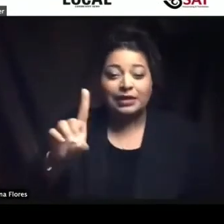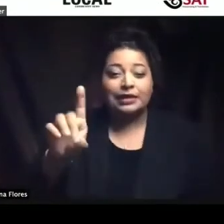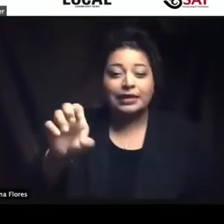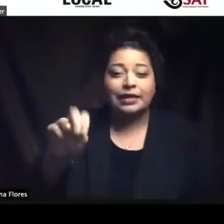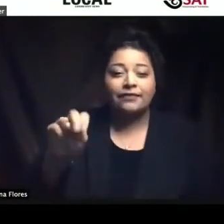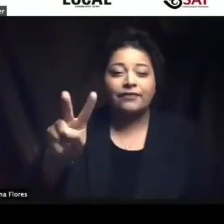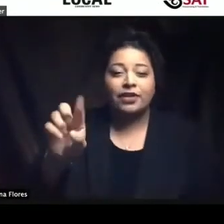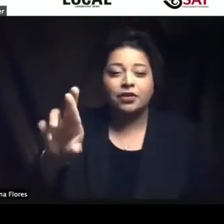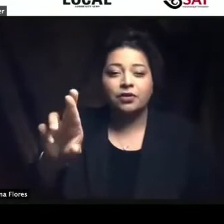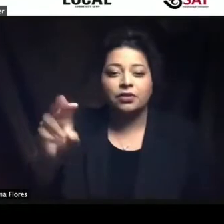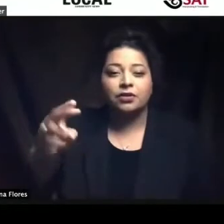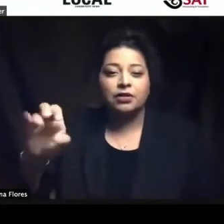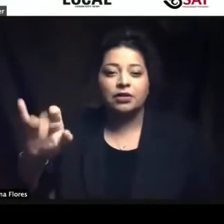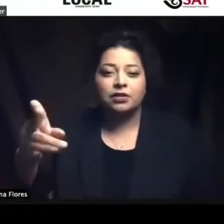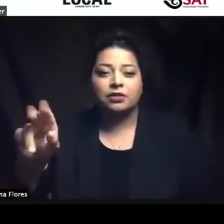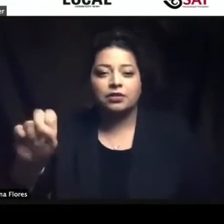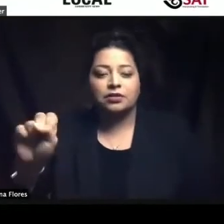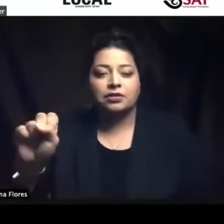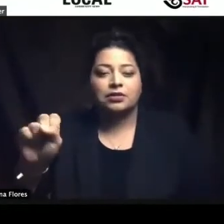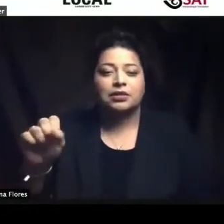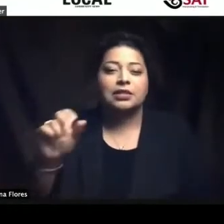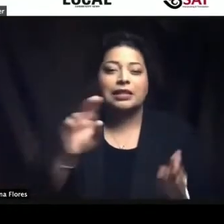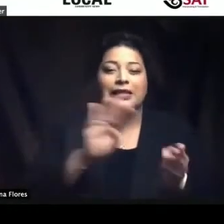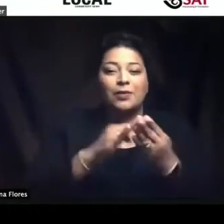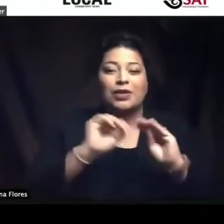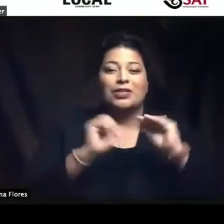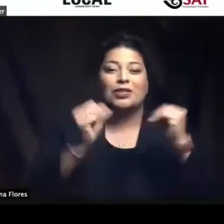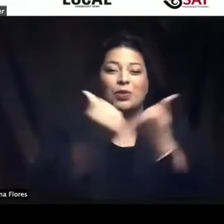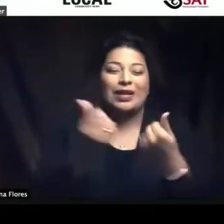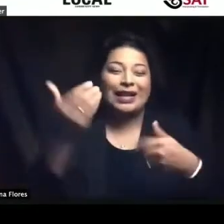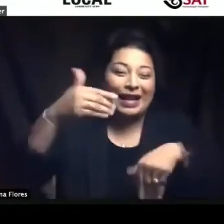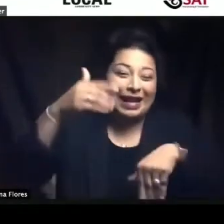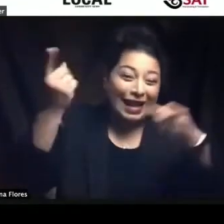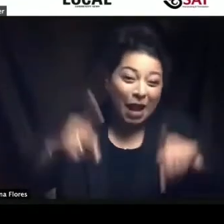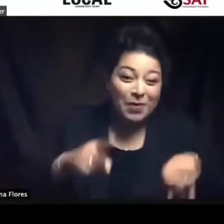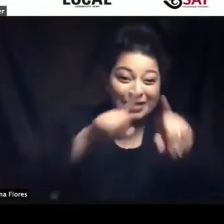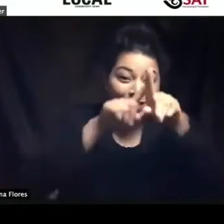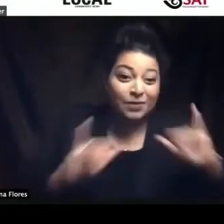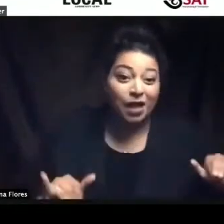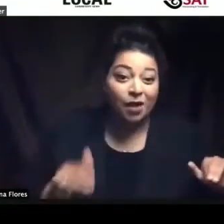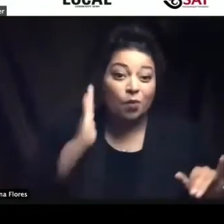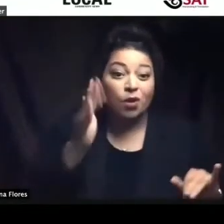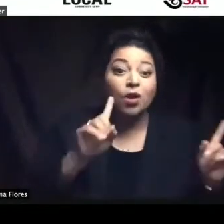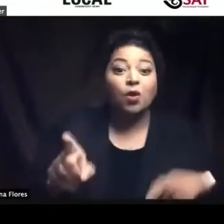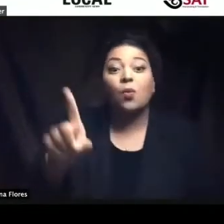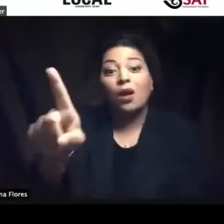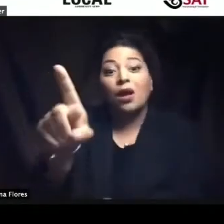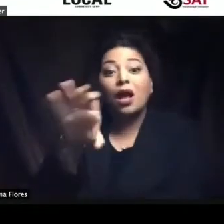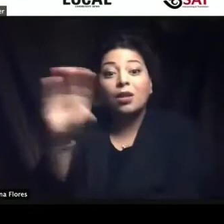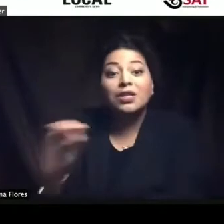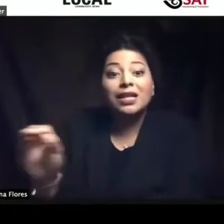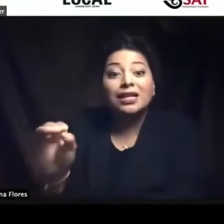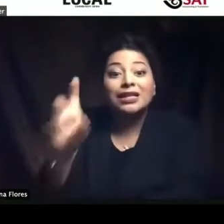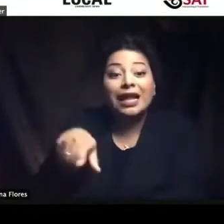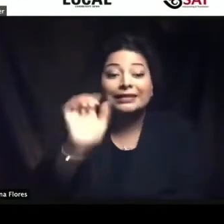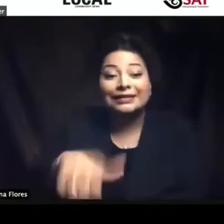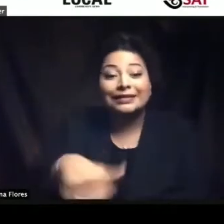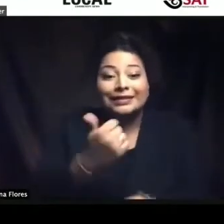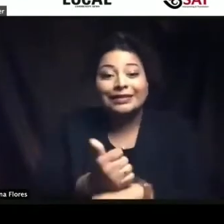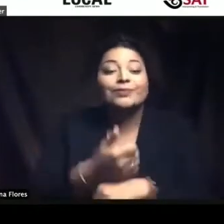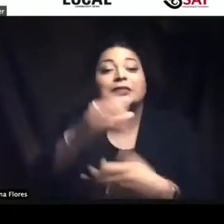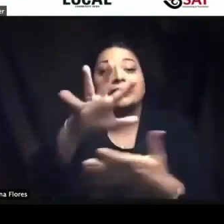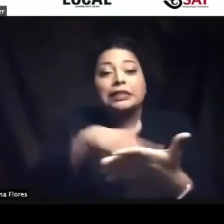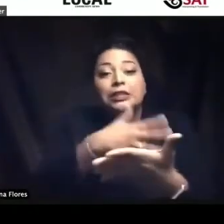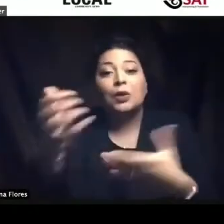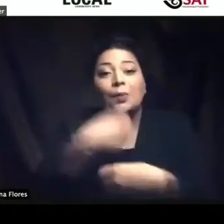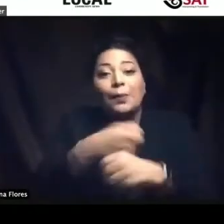and Dignity Neighborhood Association happens at the same time. I will be at 100%. We just got to get the timing together to make sure that I can get